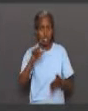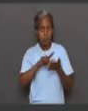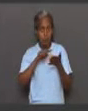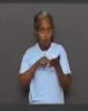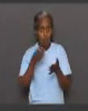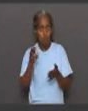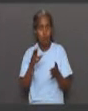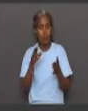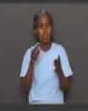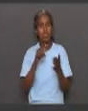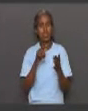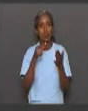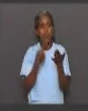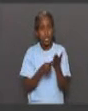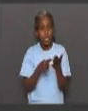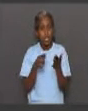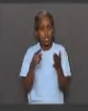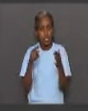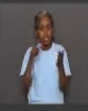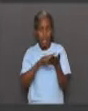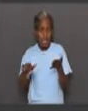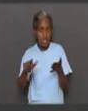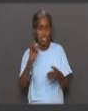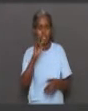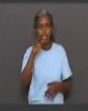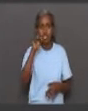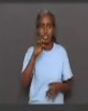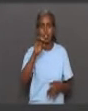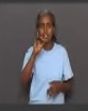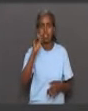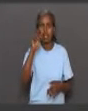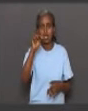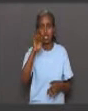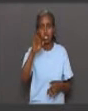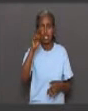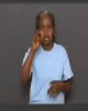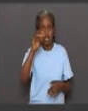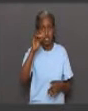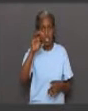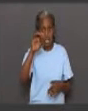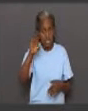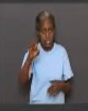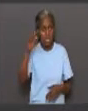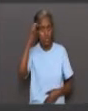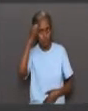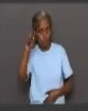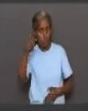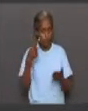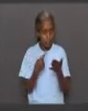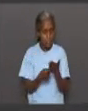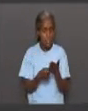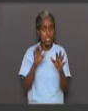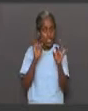called an incidence theorem. We all remember that a line that divides